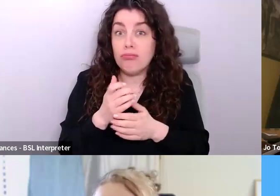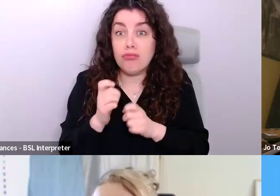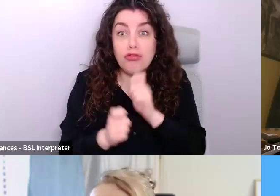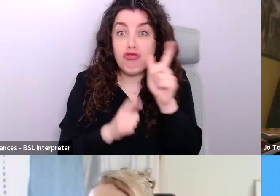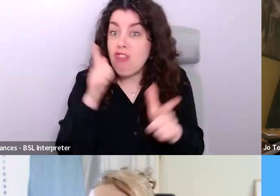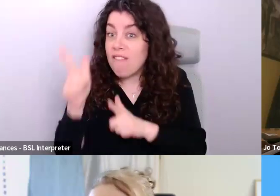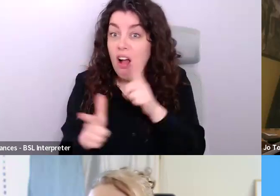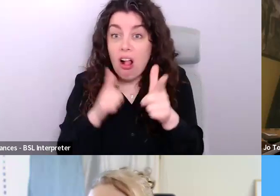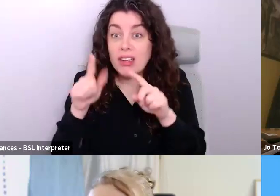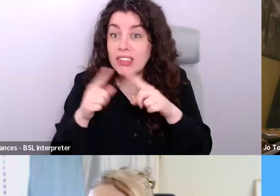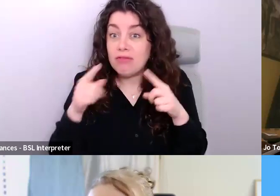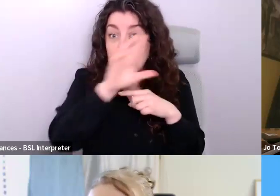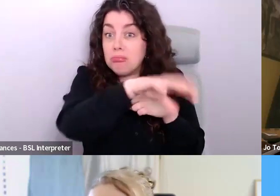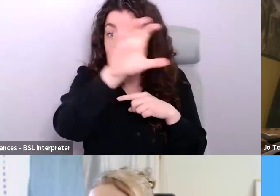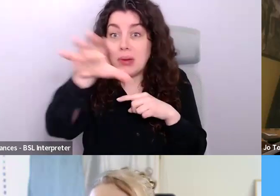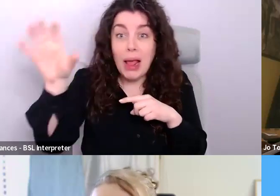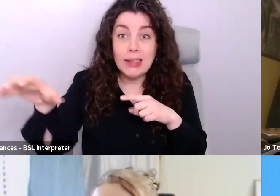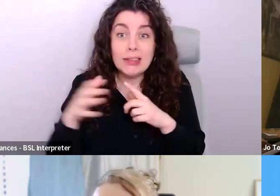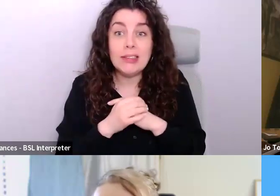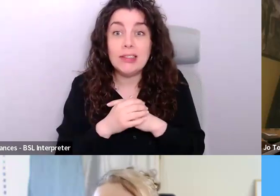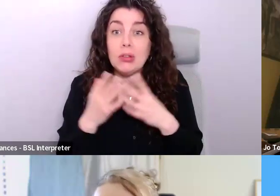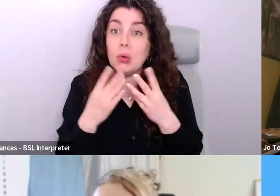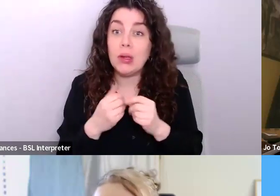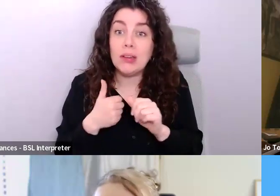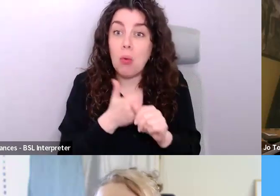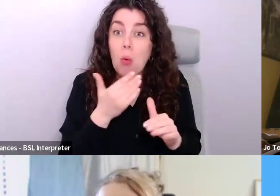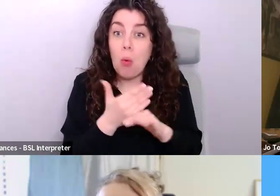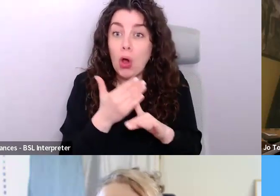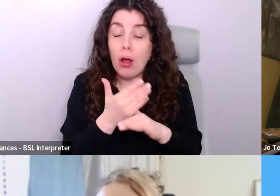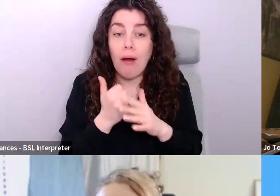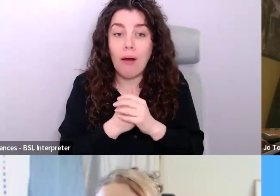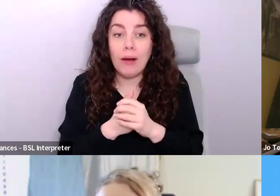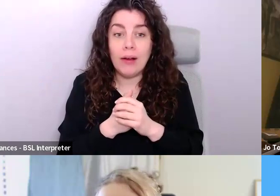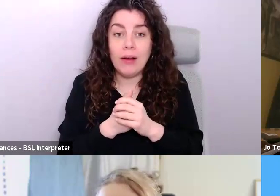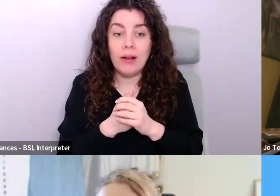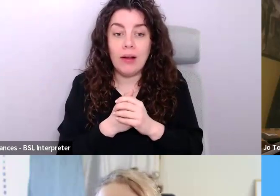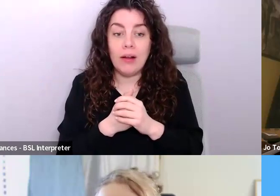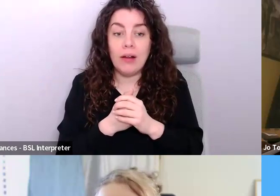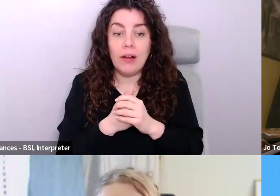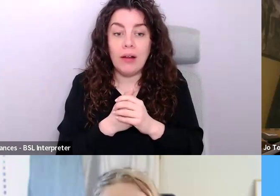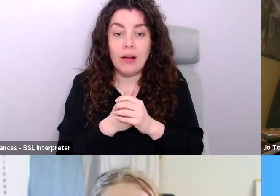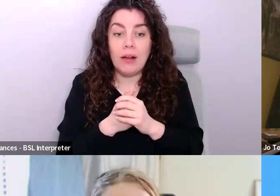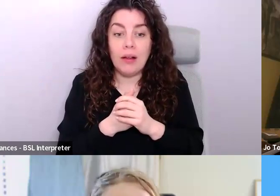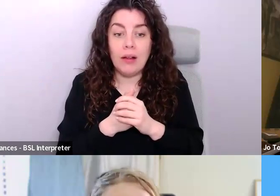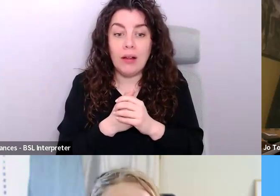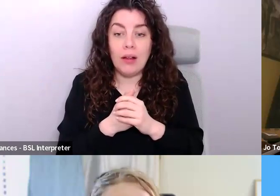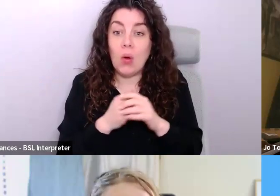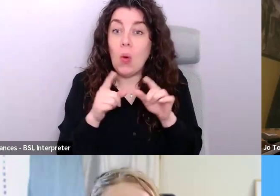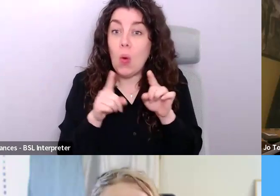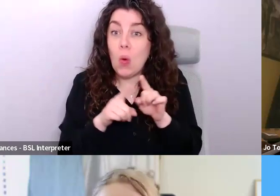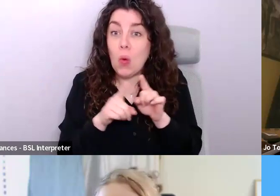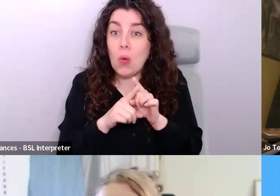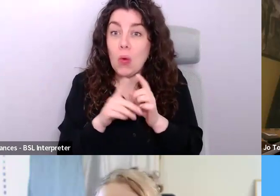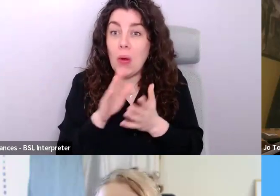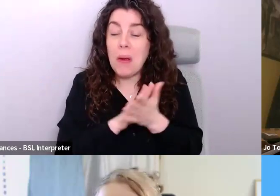as and needed with a support worker. And it also means that they can